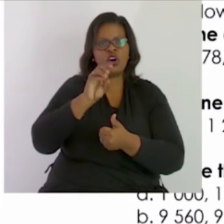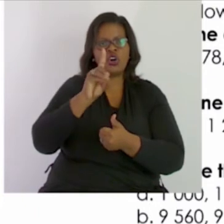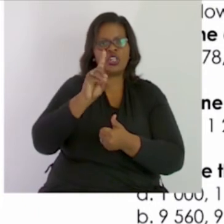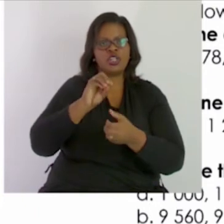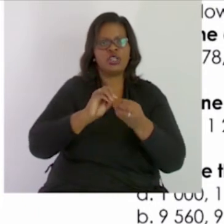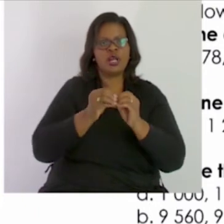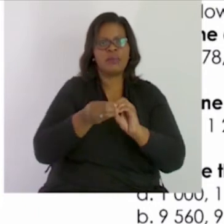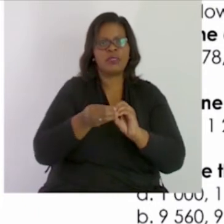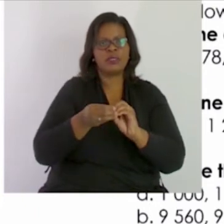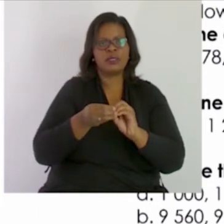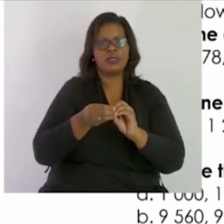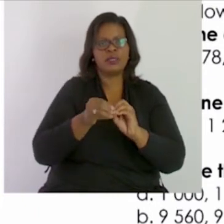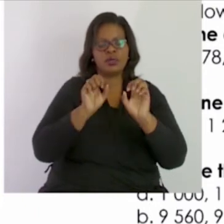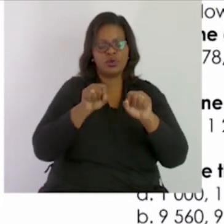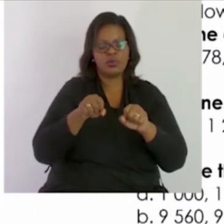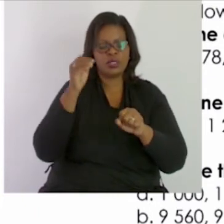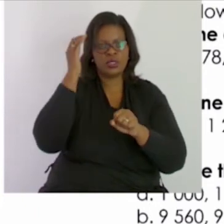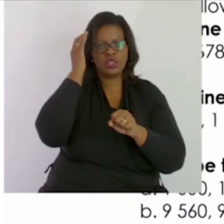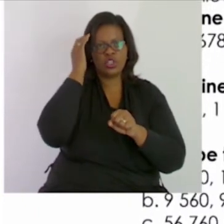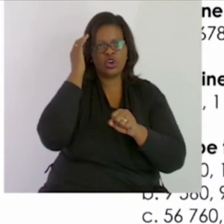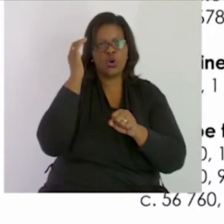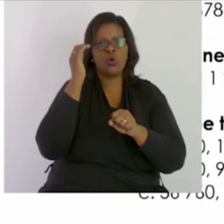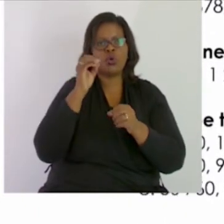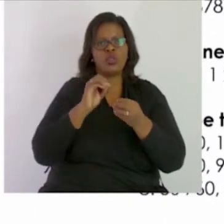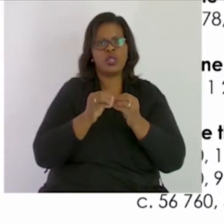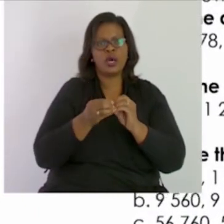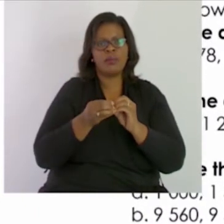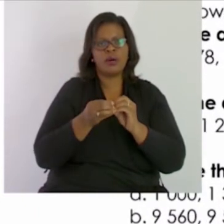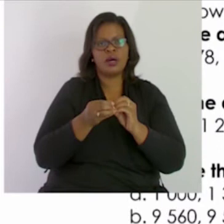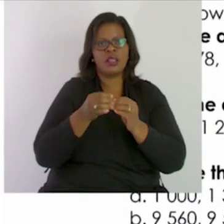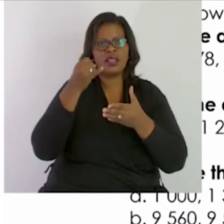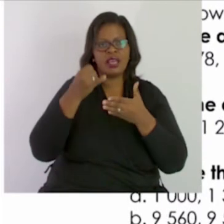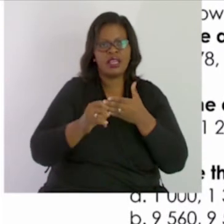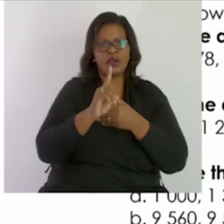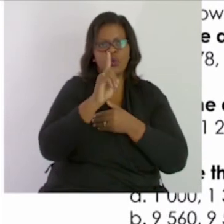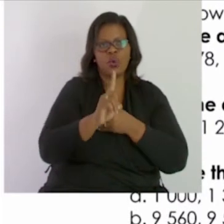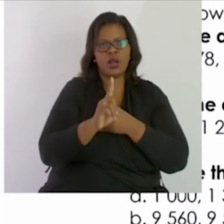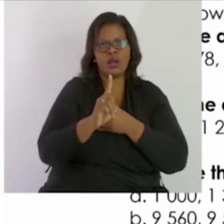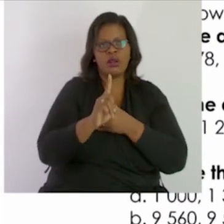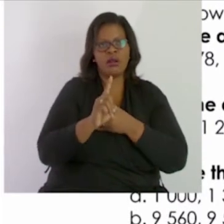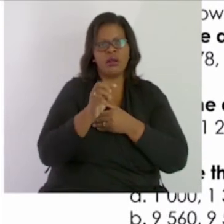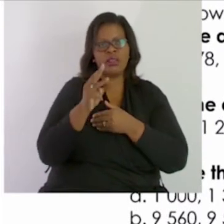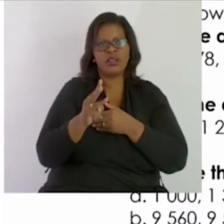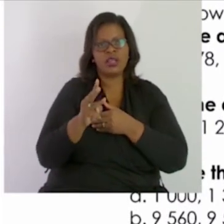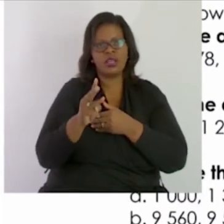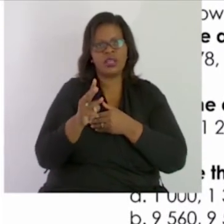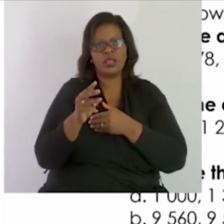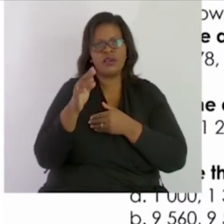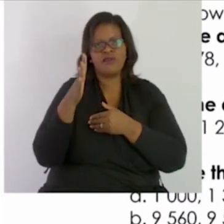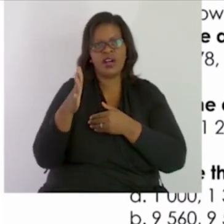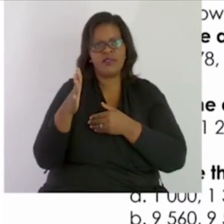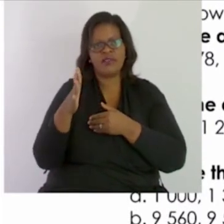with odd numbers, you are supposed to work with the numbers which are ending with 1, 3,